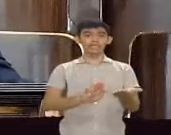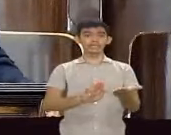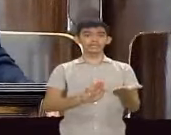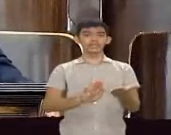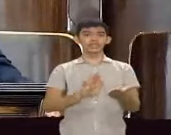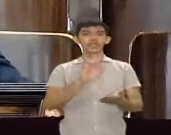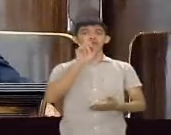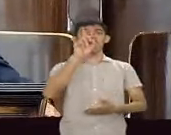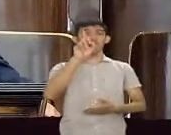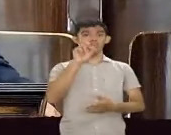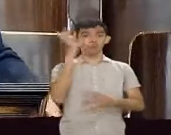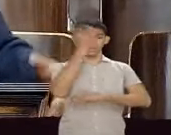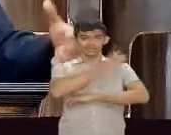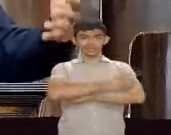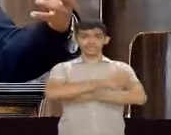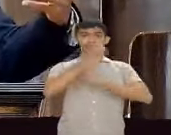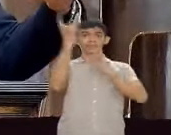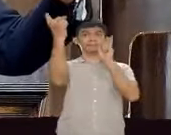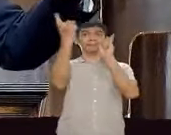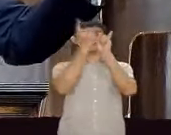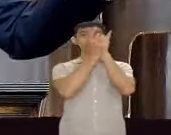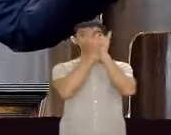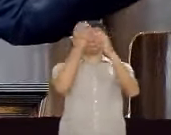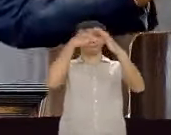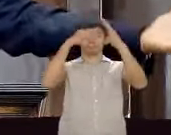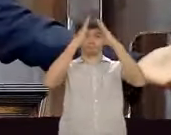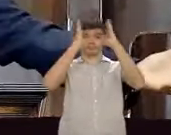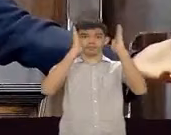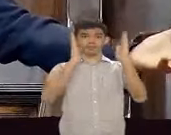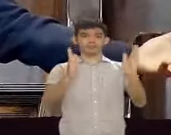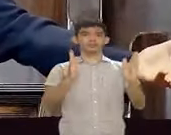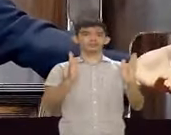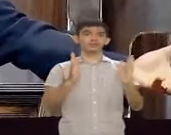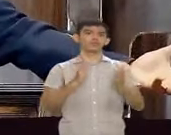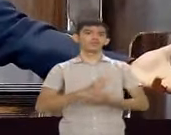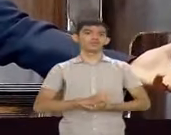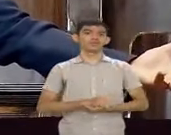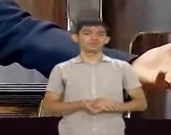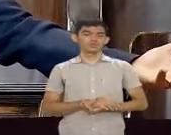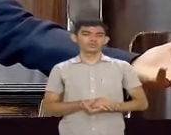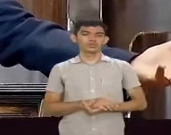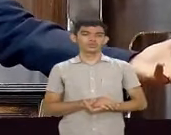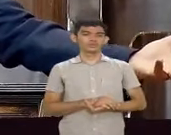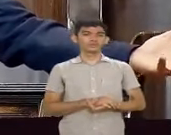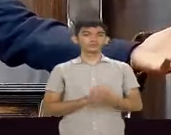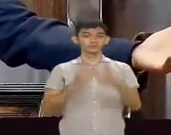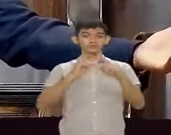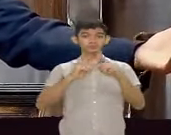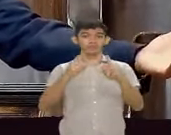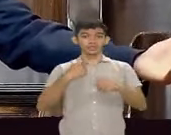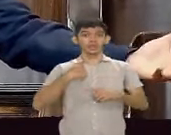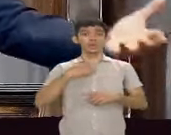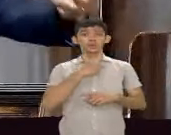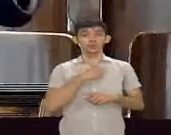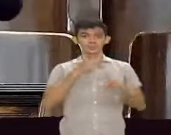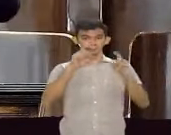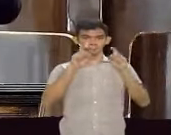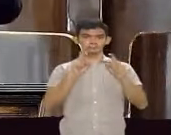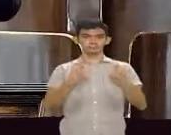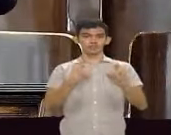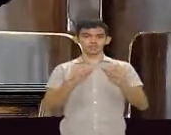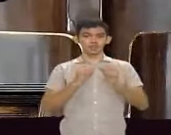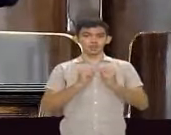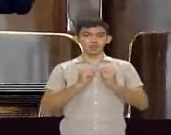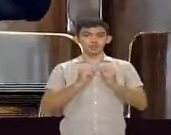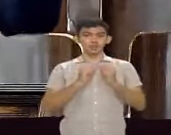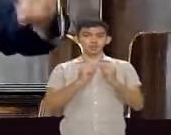gihapon ta. Maybe not as what we were diri sa kalibutan, pero kita padayon gihapon